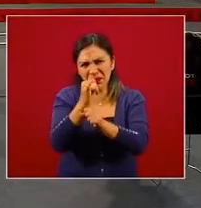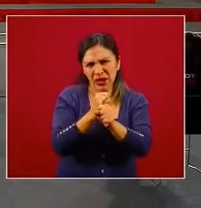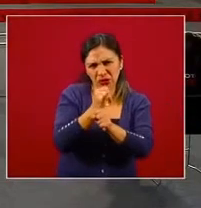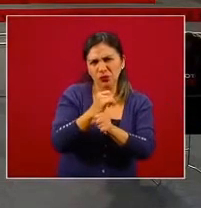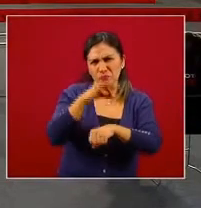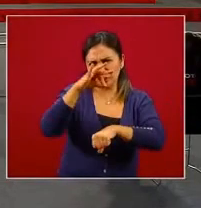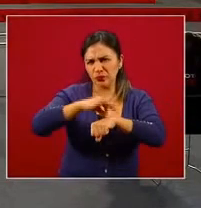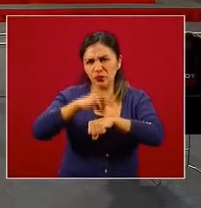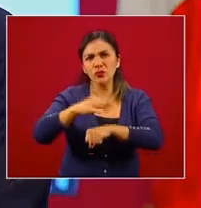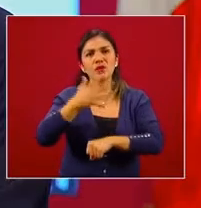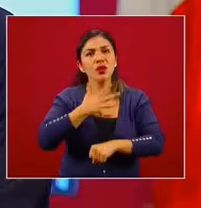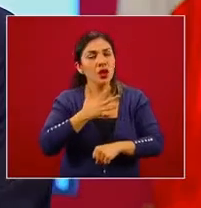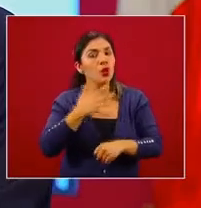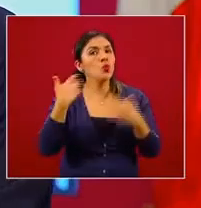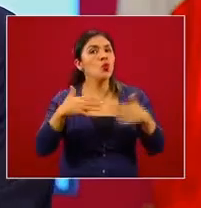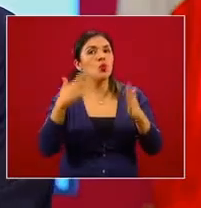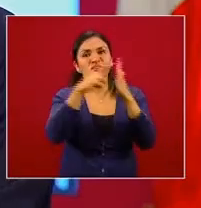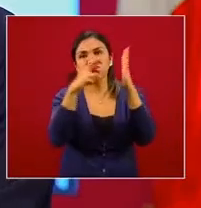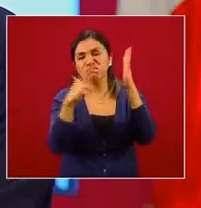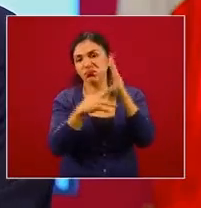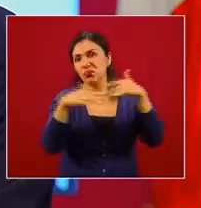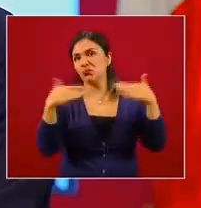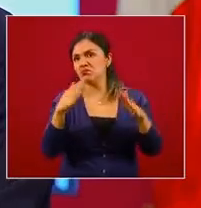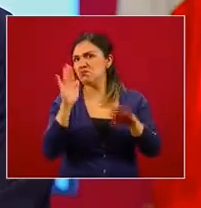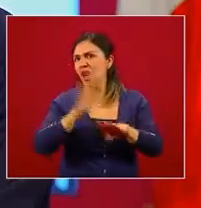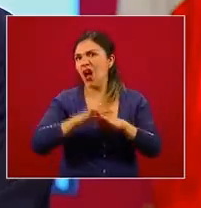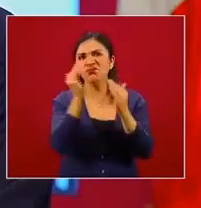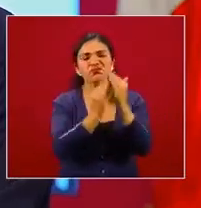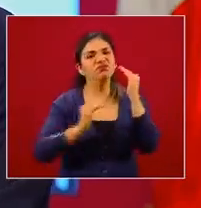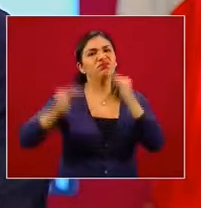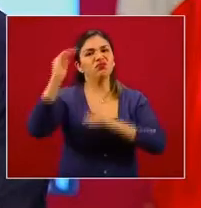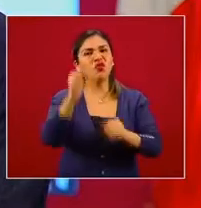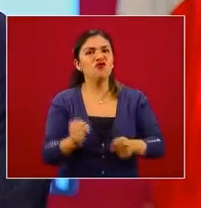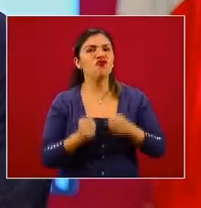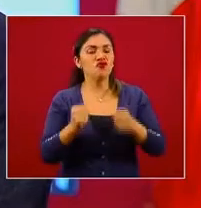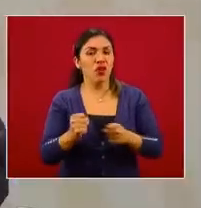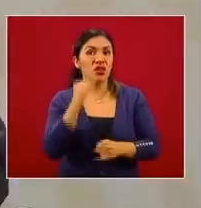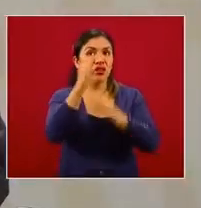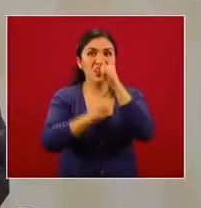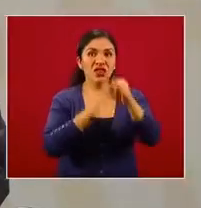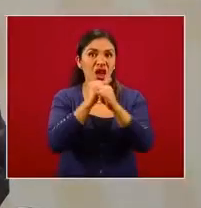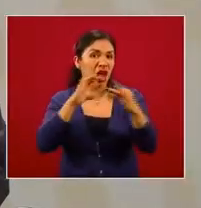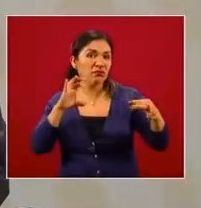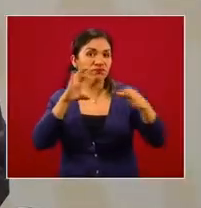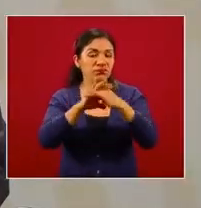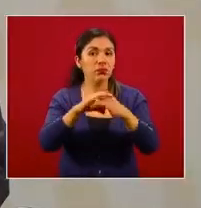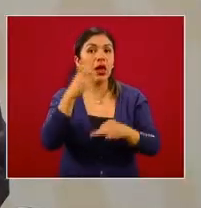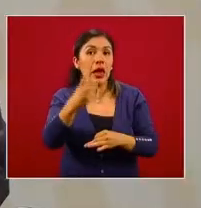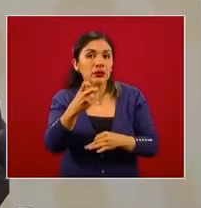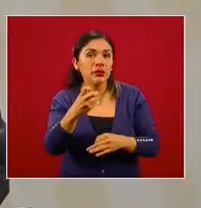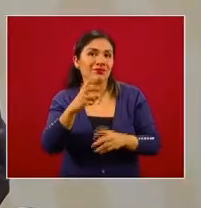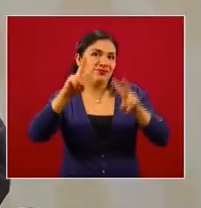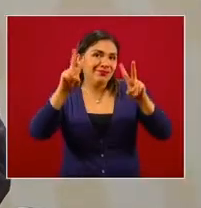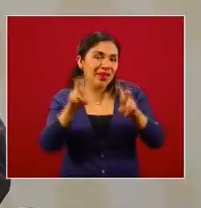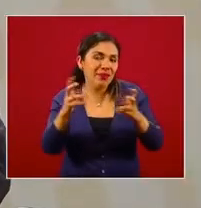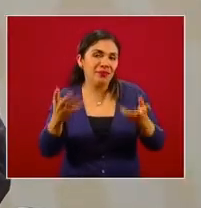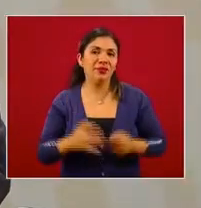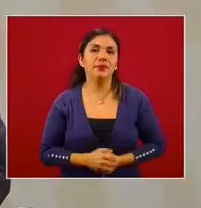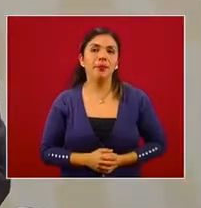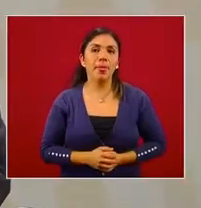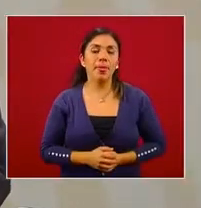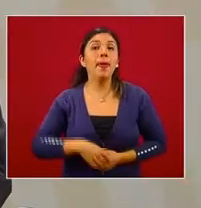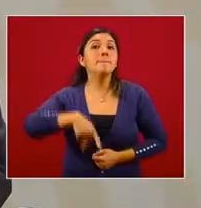our clinical research institutions, we have the highest standards, just the very same as international